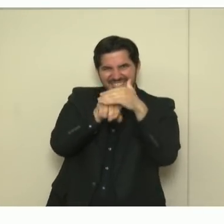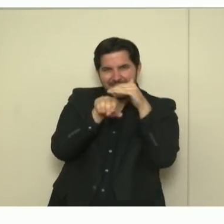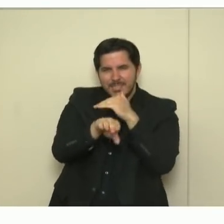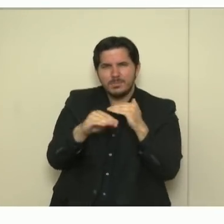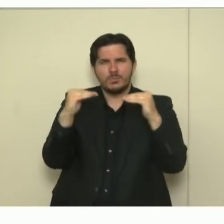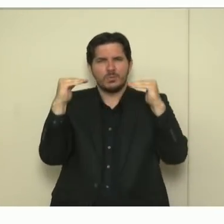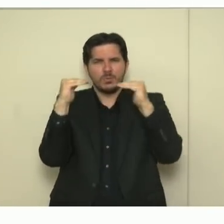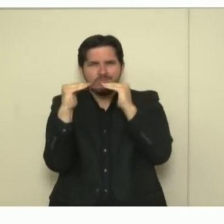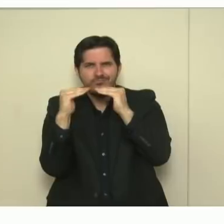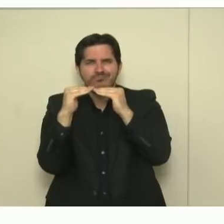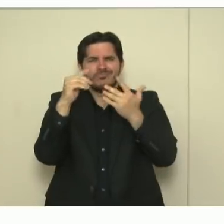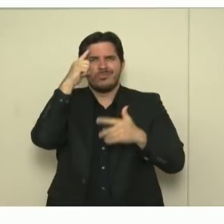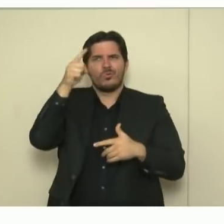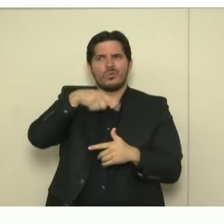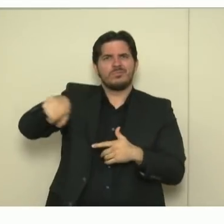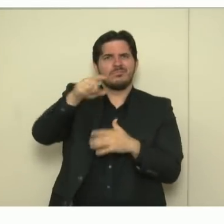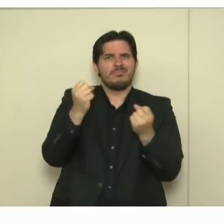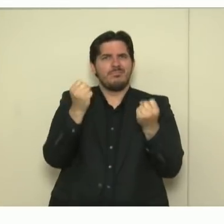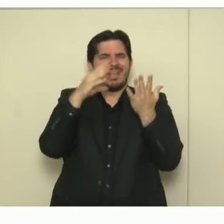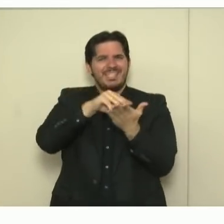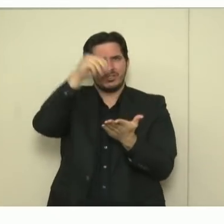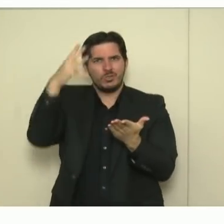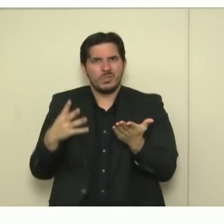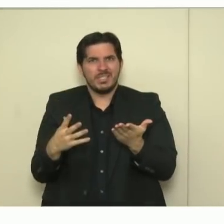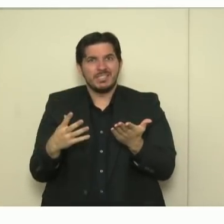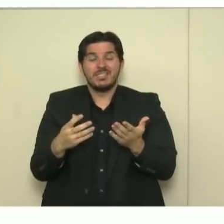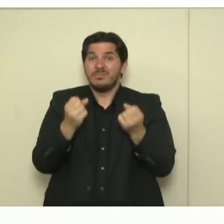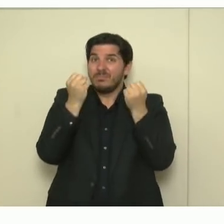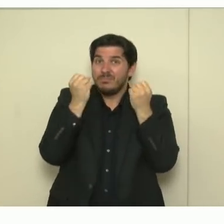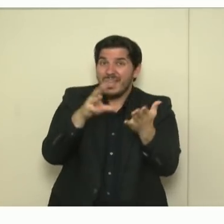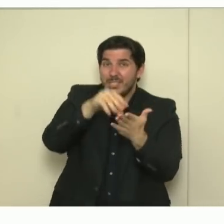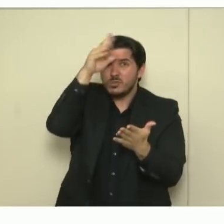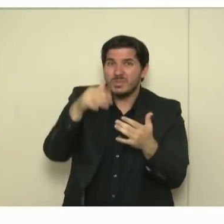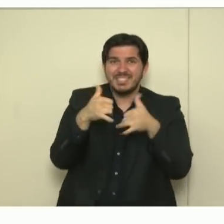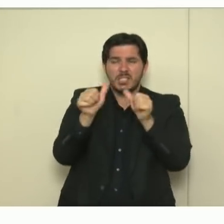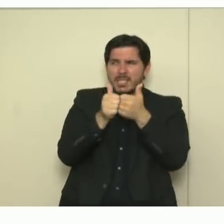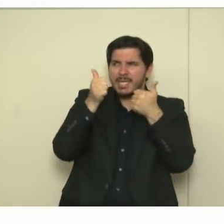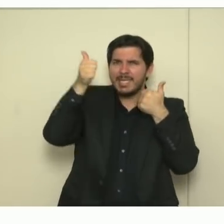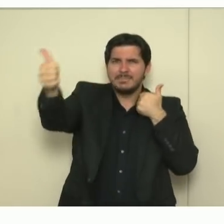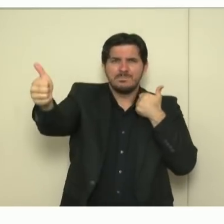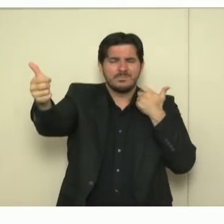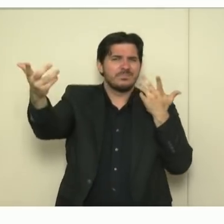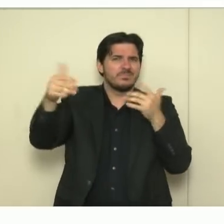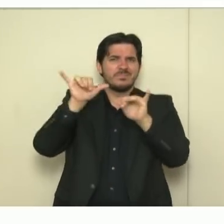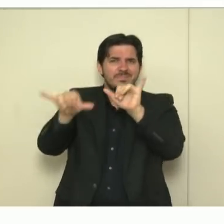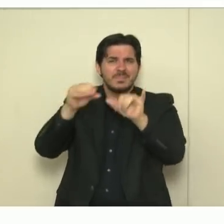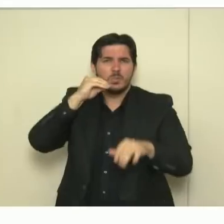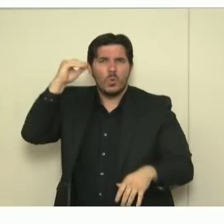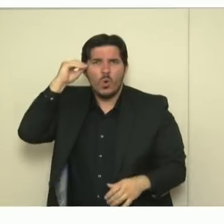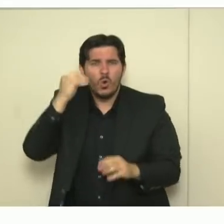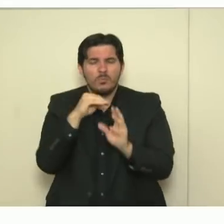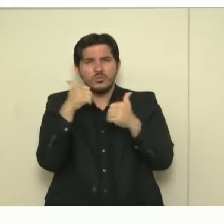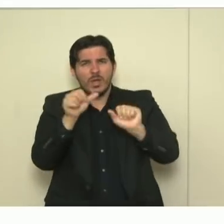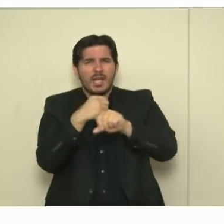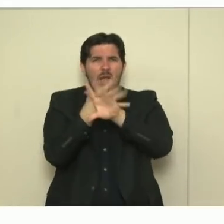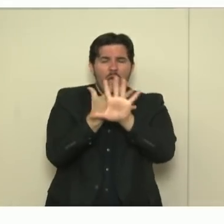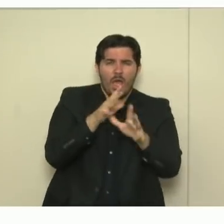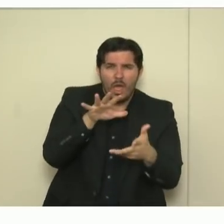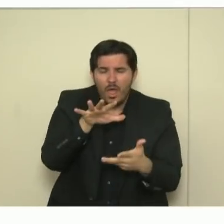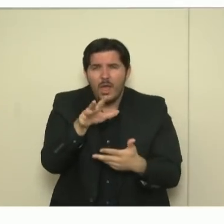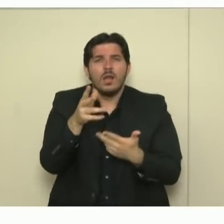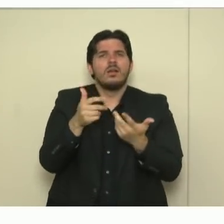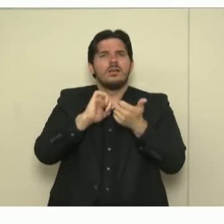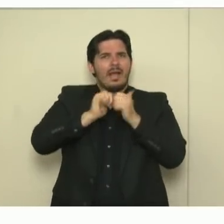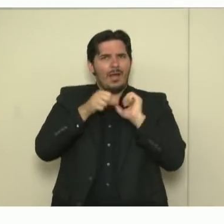students in a time where many of our students are still remote. And so we encourage all of our educators to go on our website, take advantage of